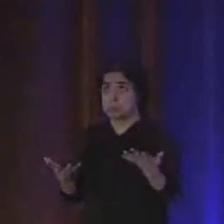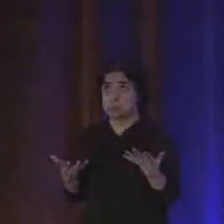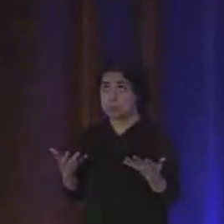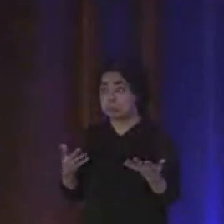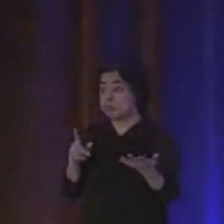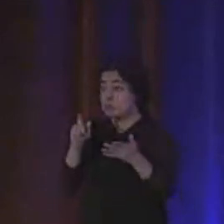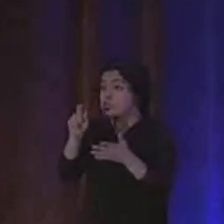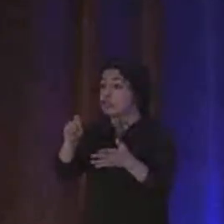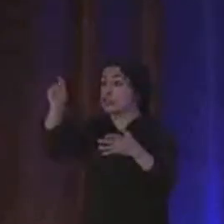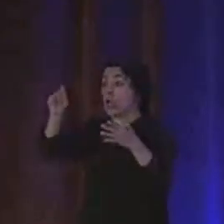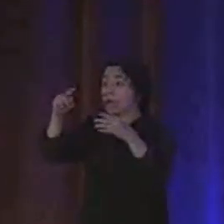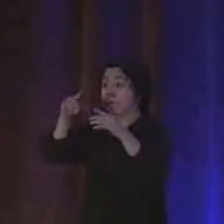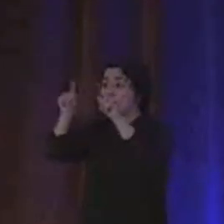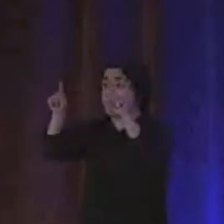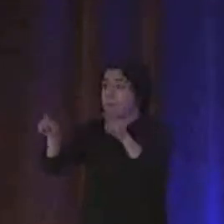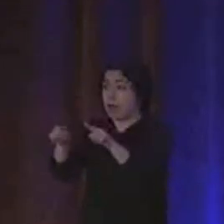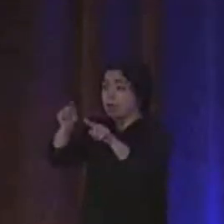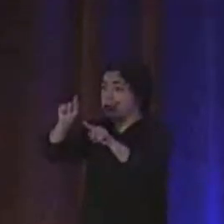checkbox. We could pass in,